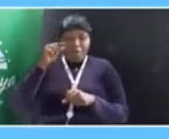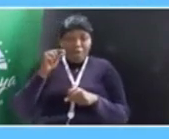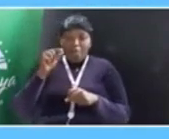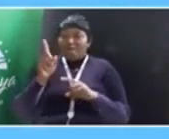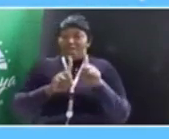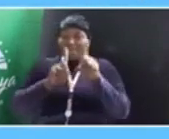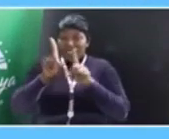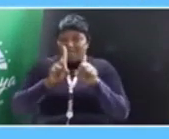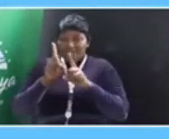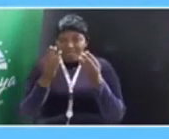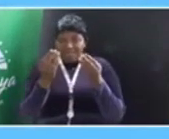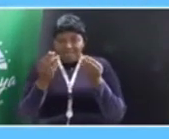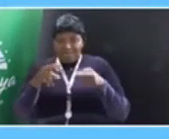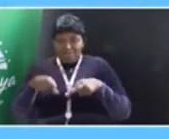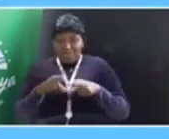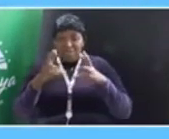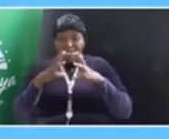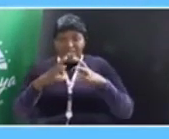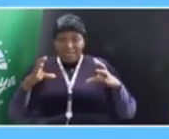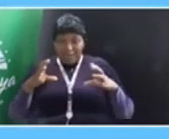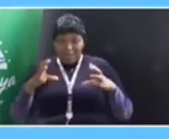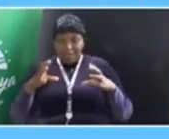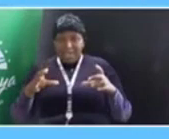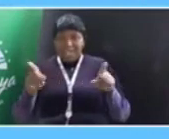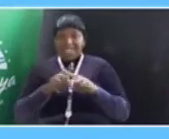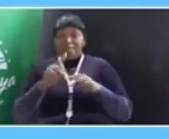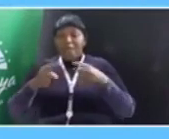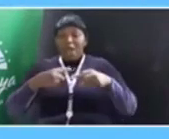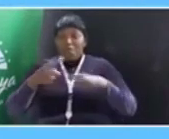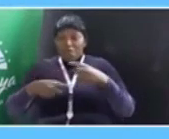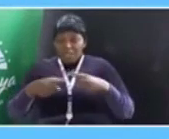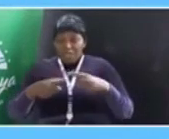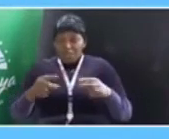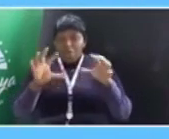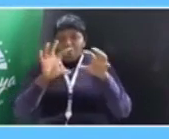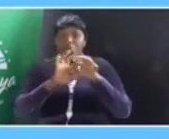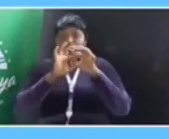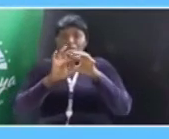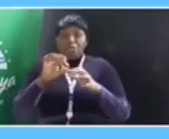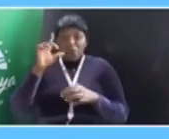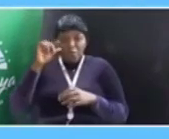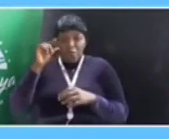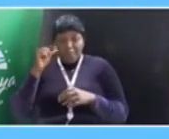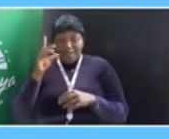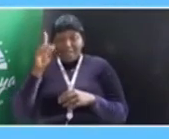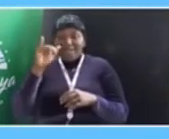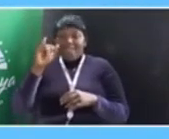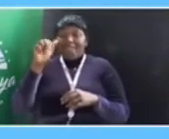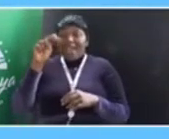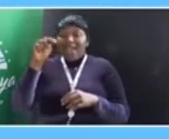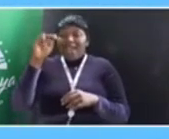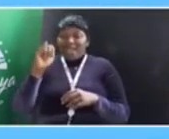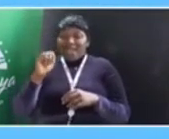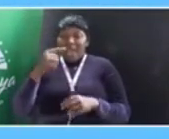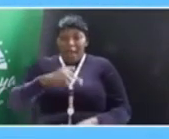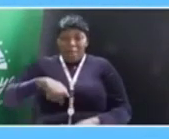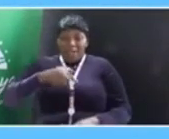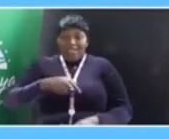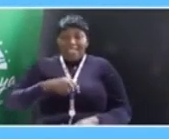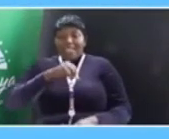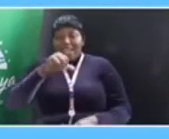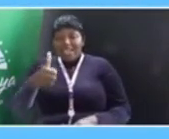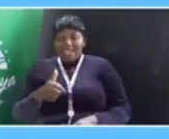travel, and road expansion projects are ongoing to connect Mombasa, Diani, Malindi, and other coastal